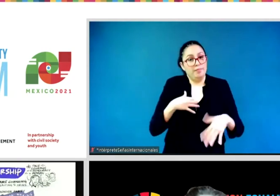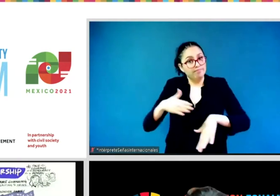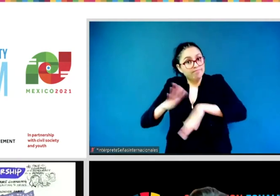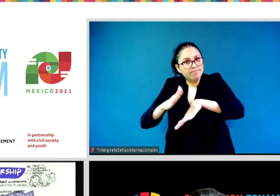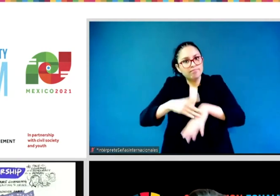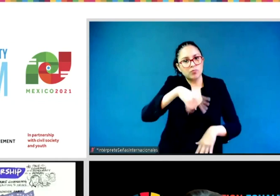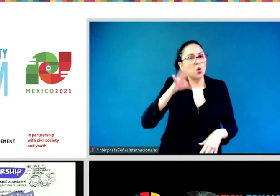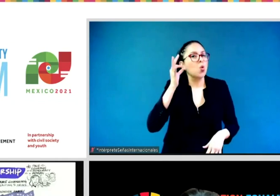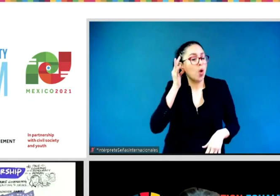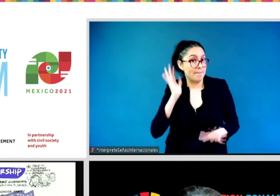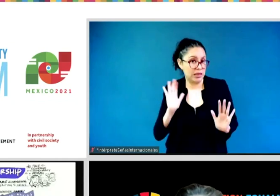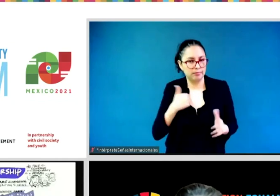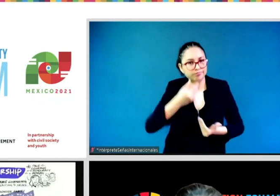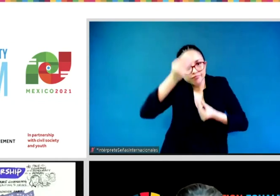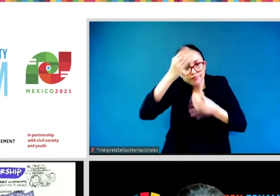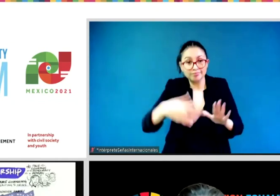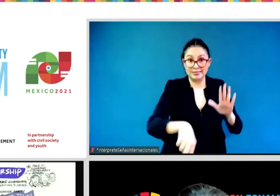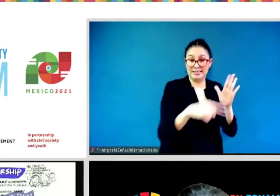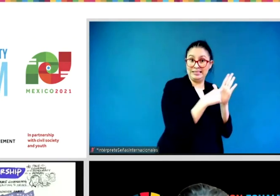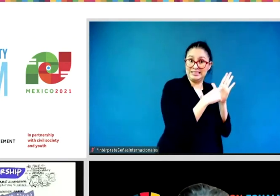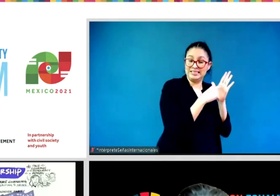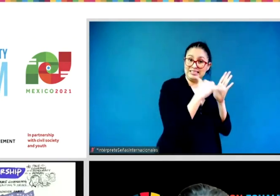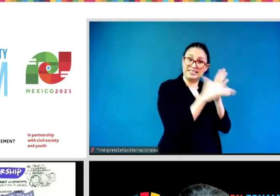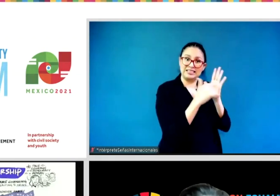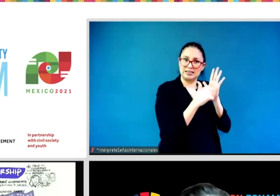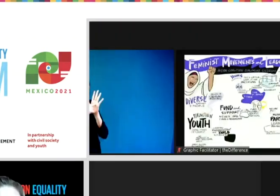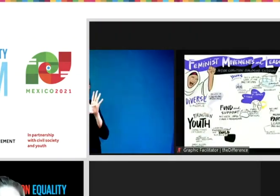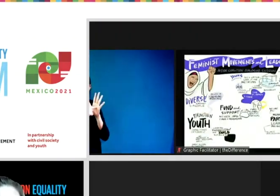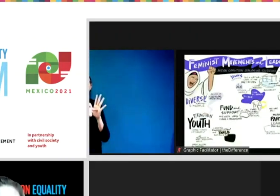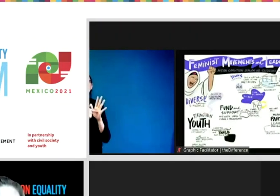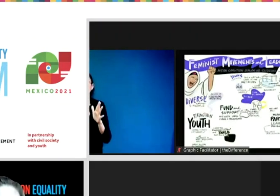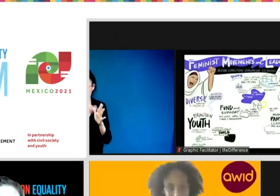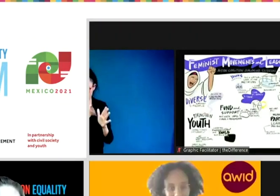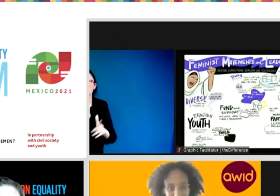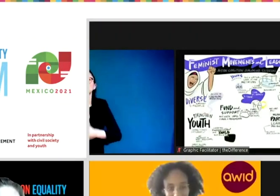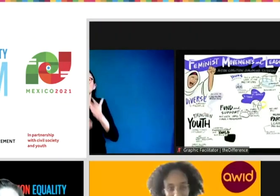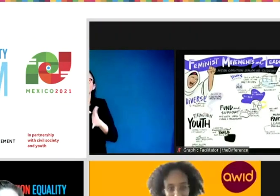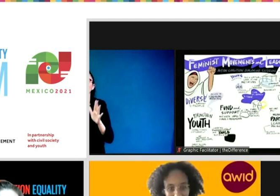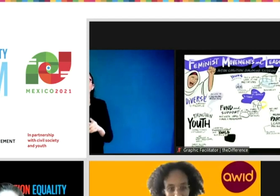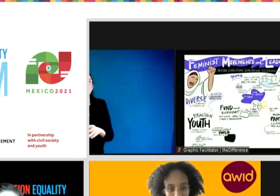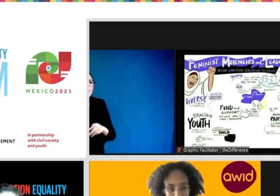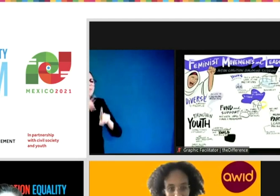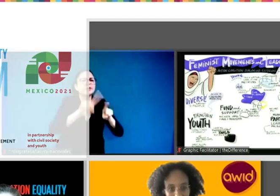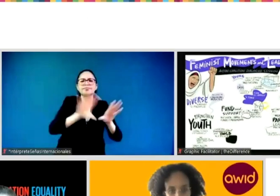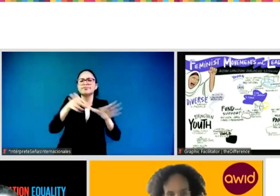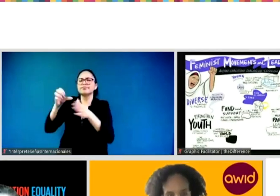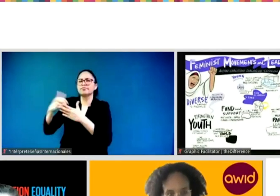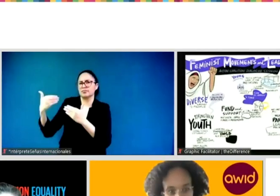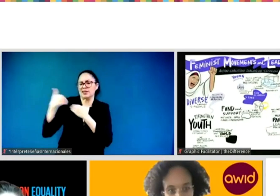the formal structures. And thank you for your attention. And I hope we can engage in more conversations